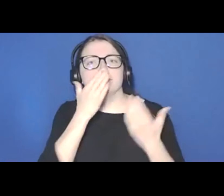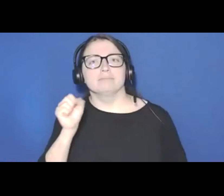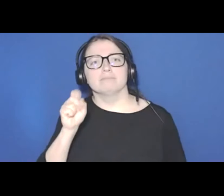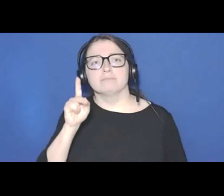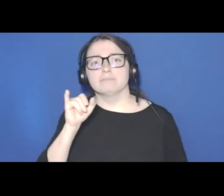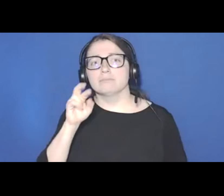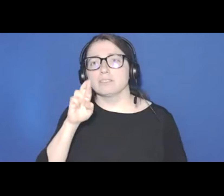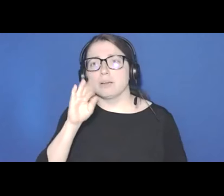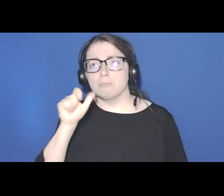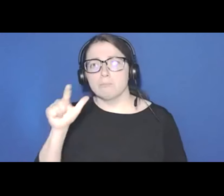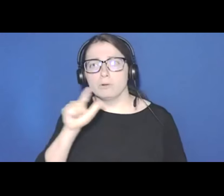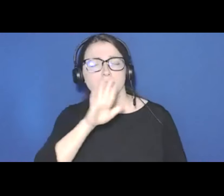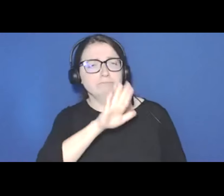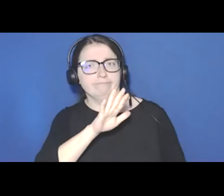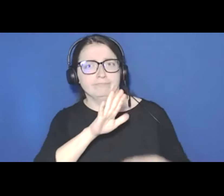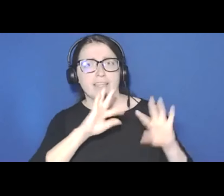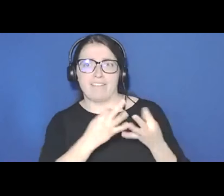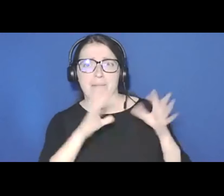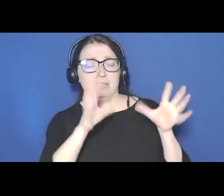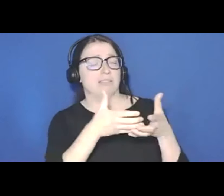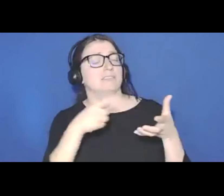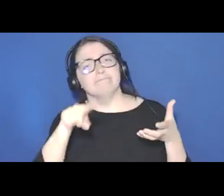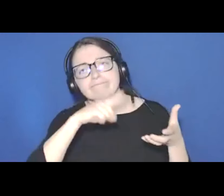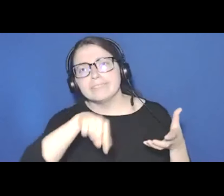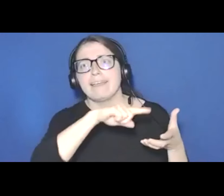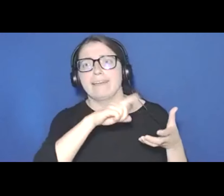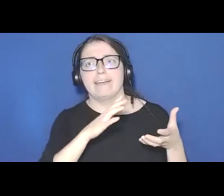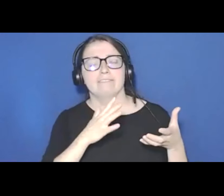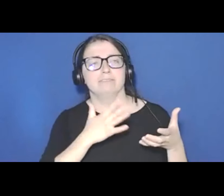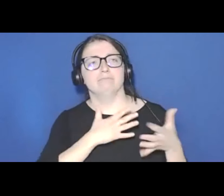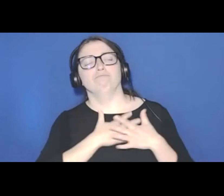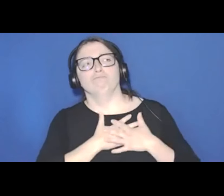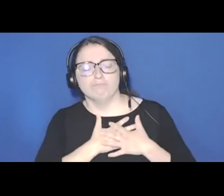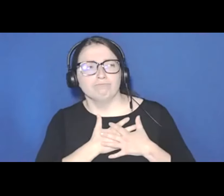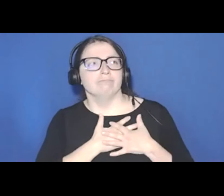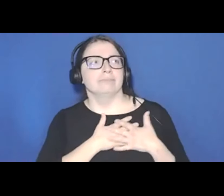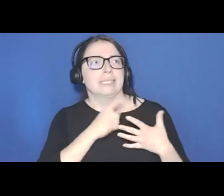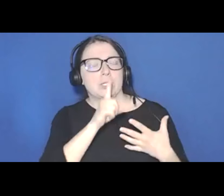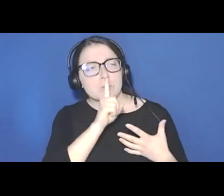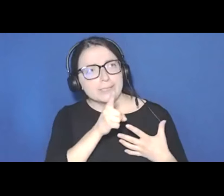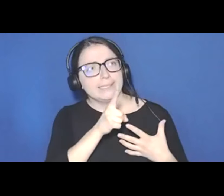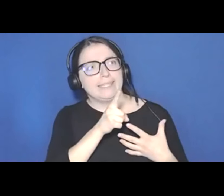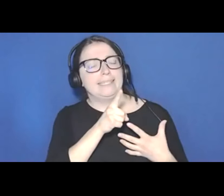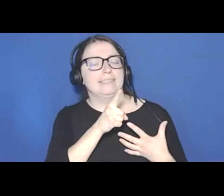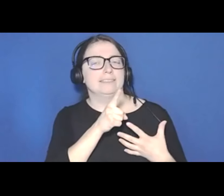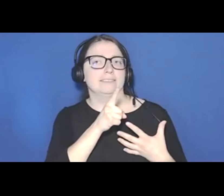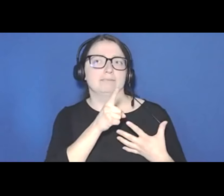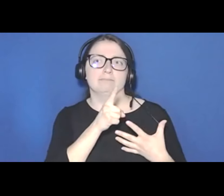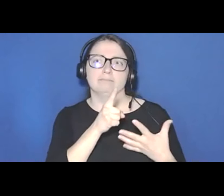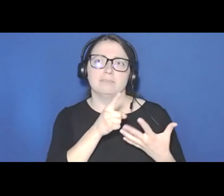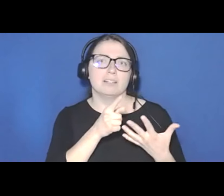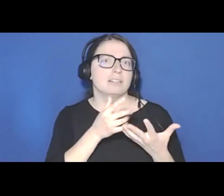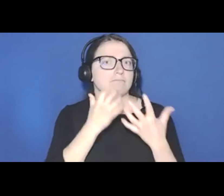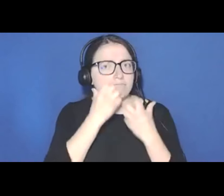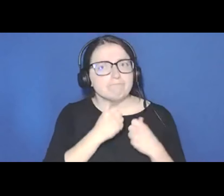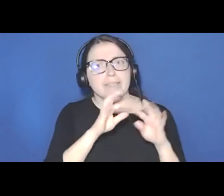really stepped to the plate to really help families on so many levels deal